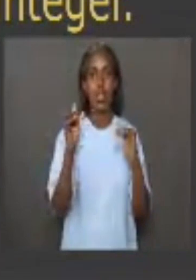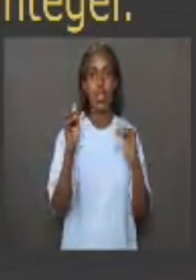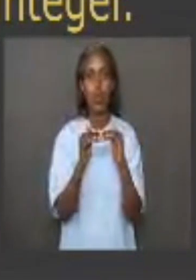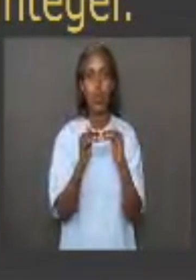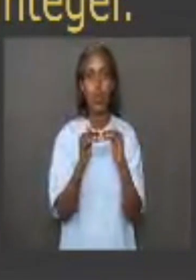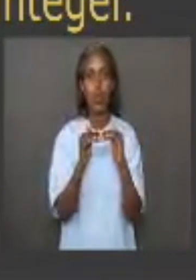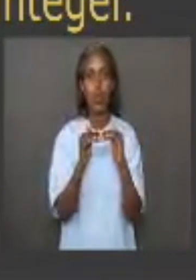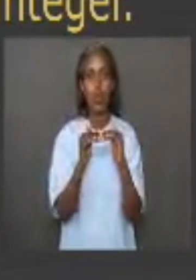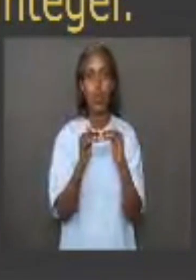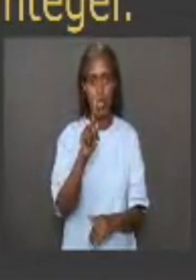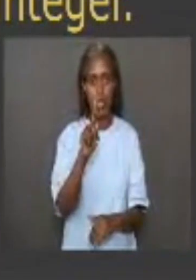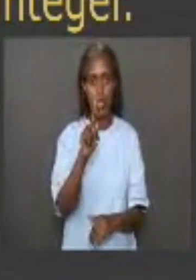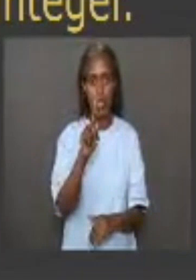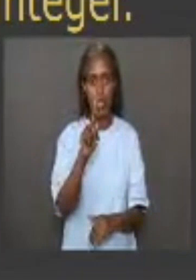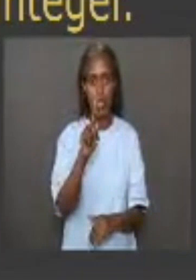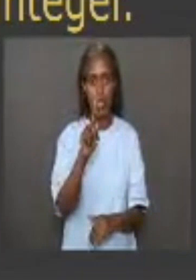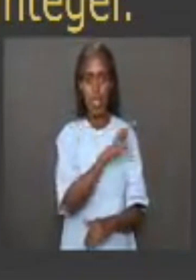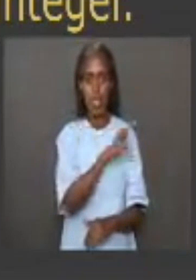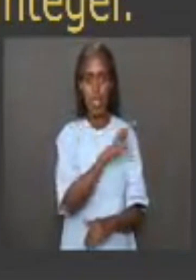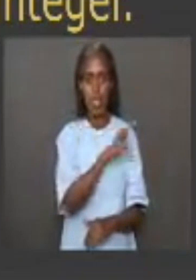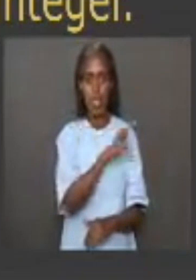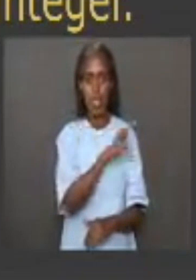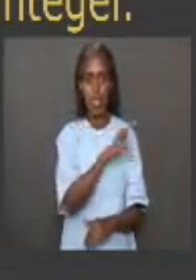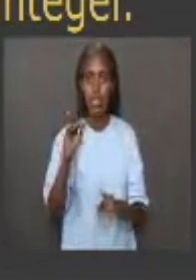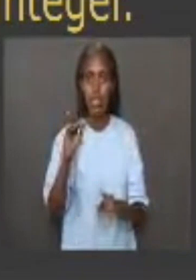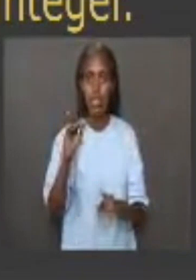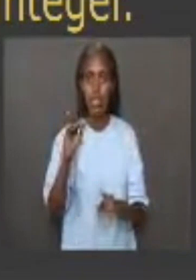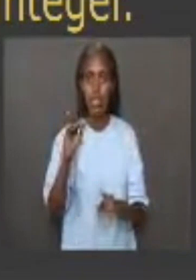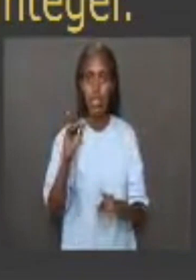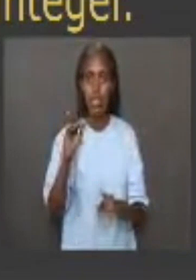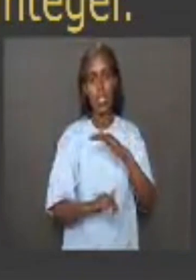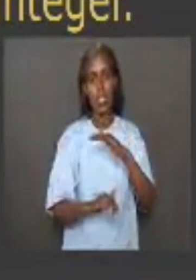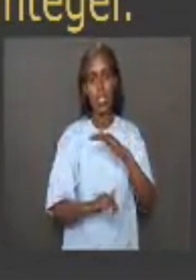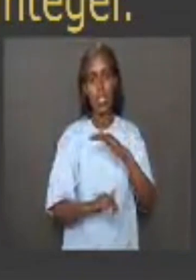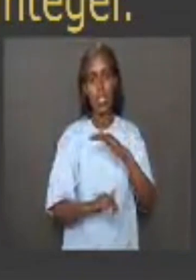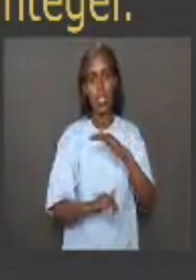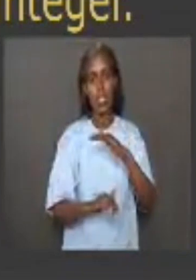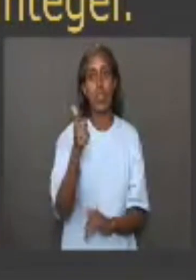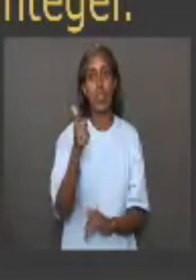1 and less than 10.